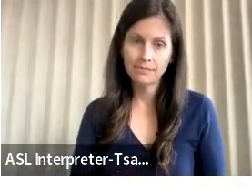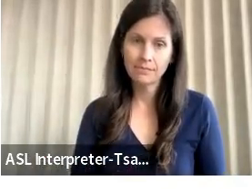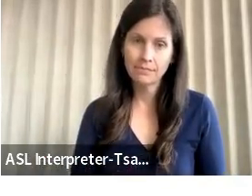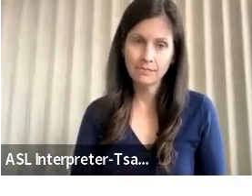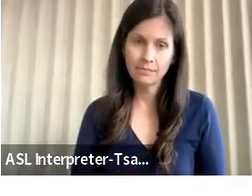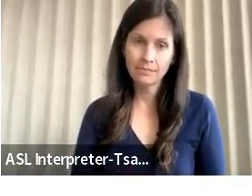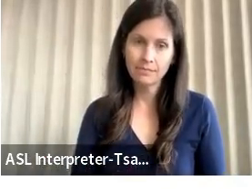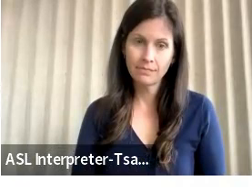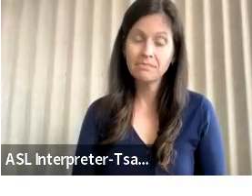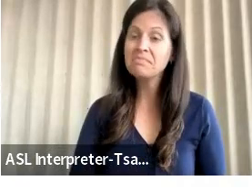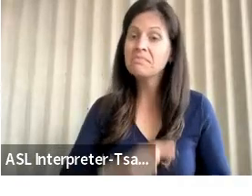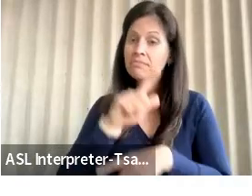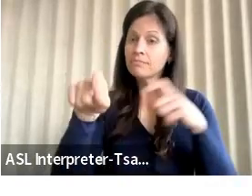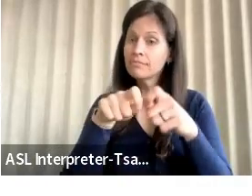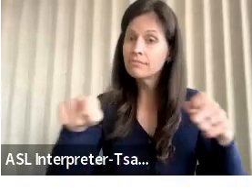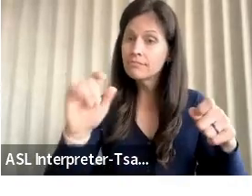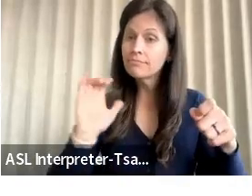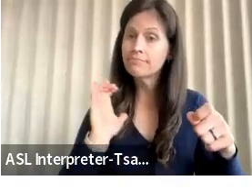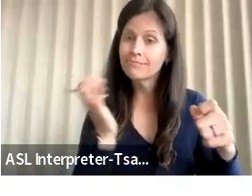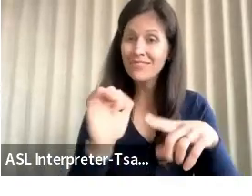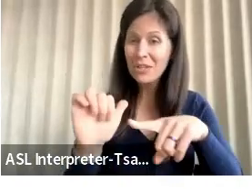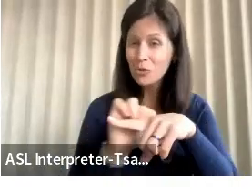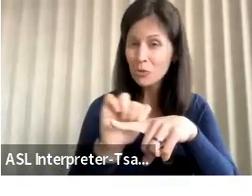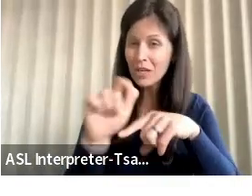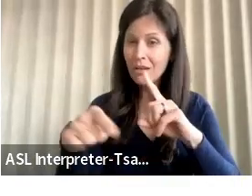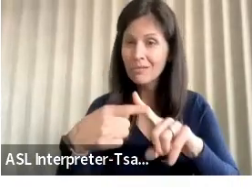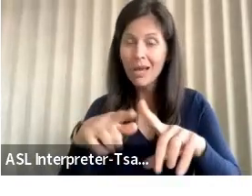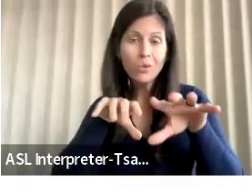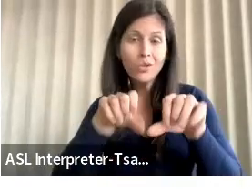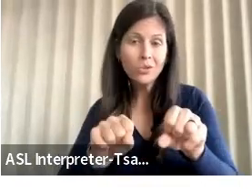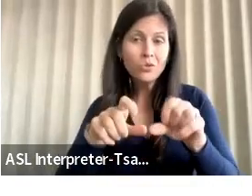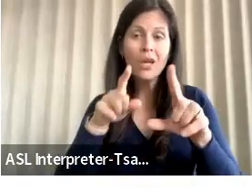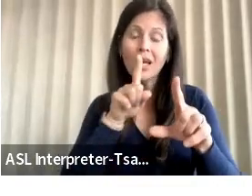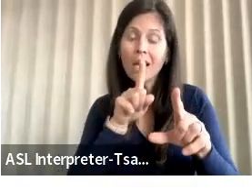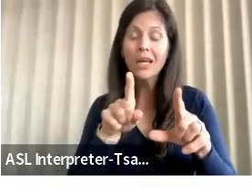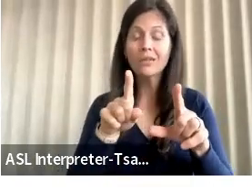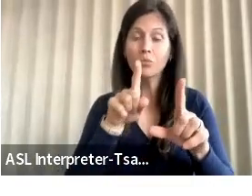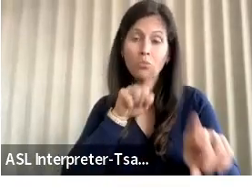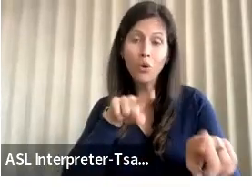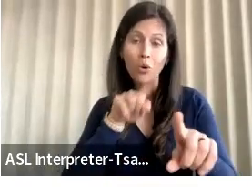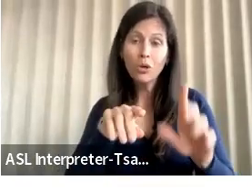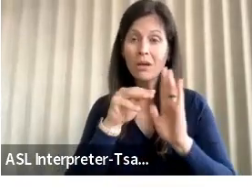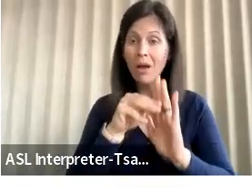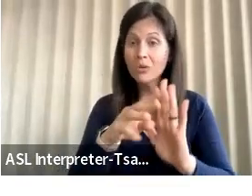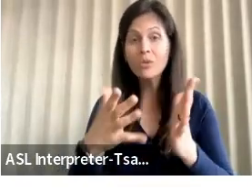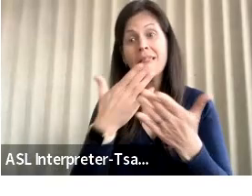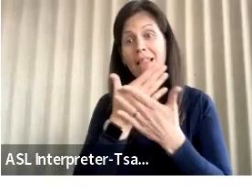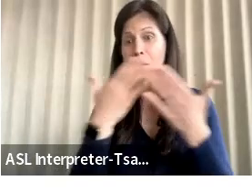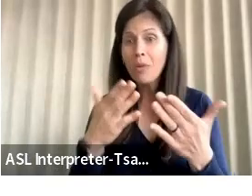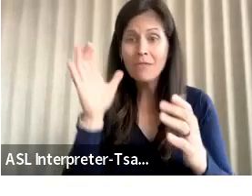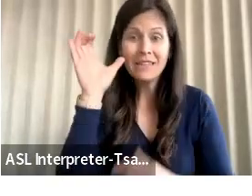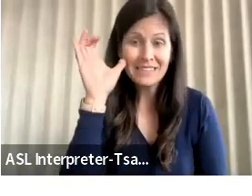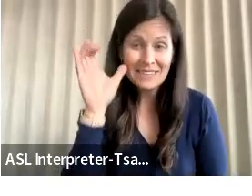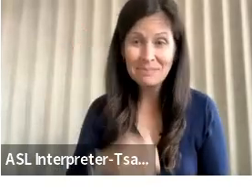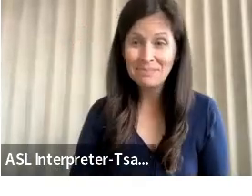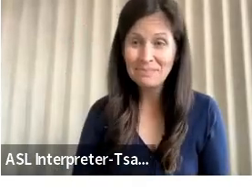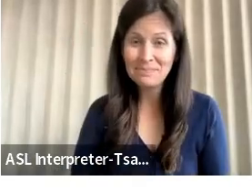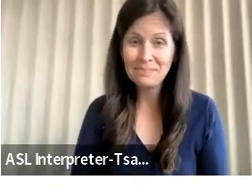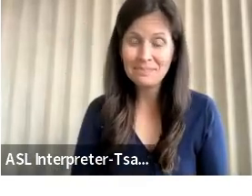This concludes our training on Restraints Reporting submodule. Thank you so much for listening in.